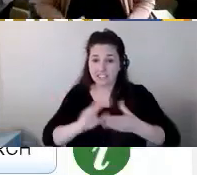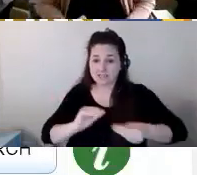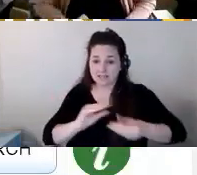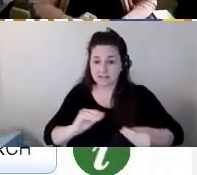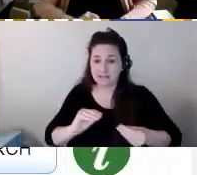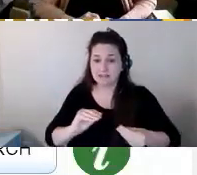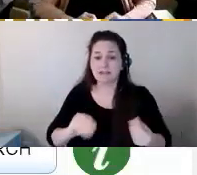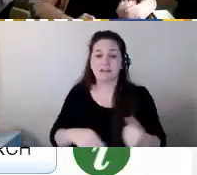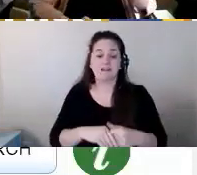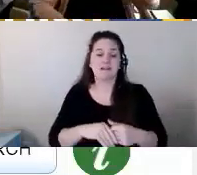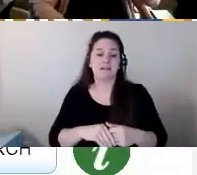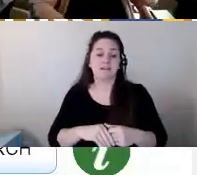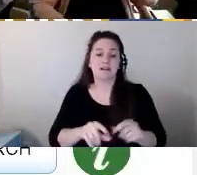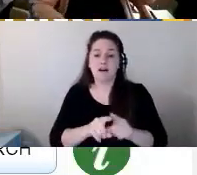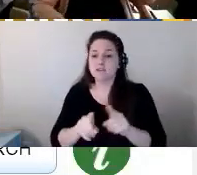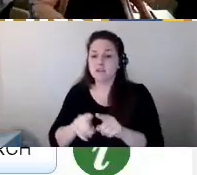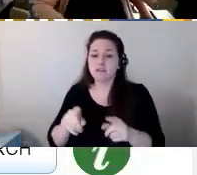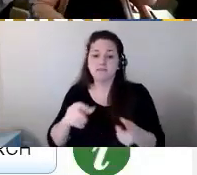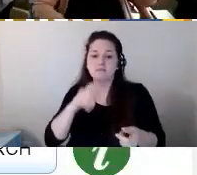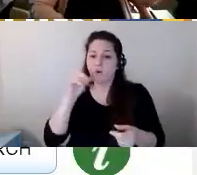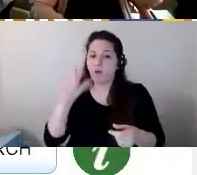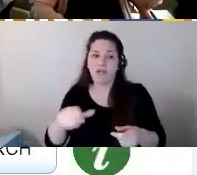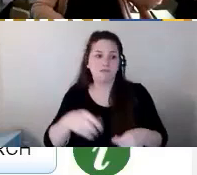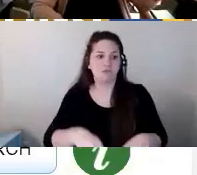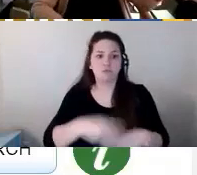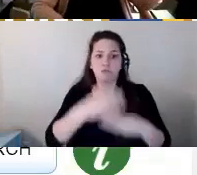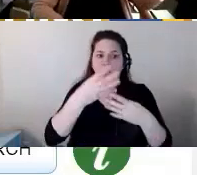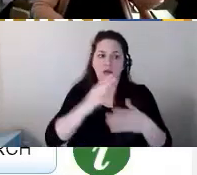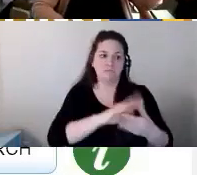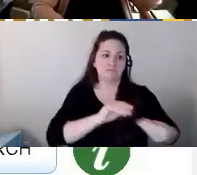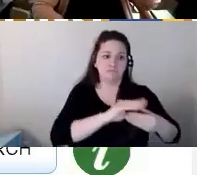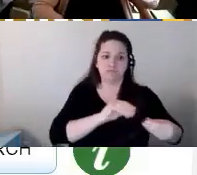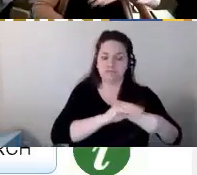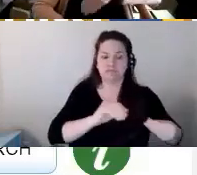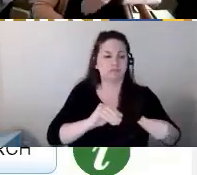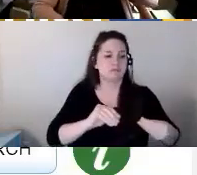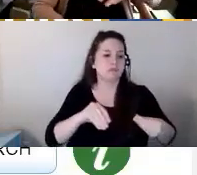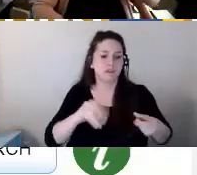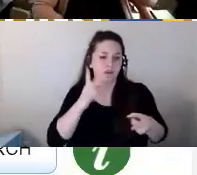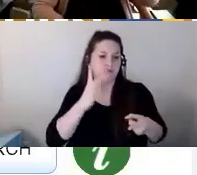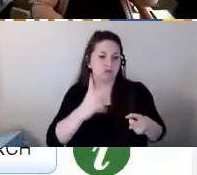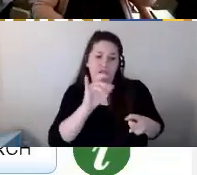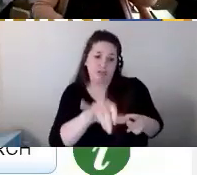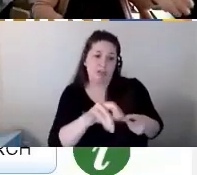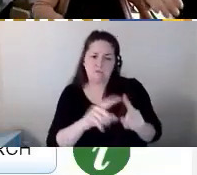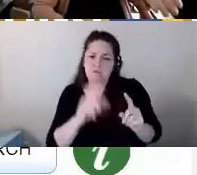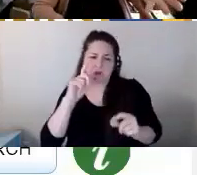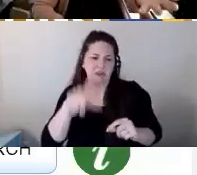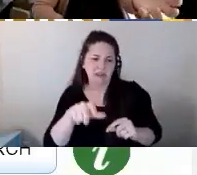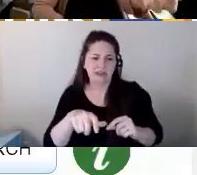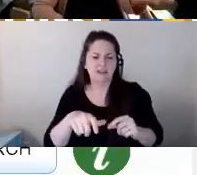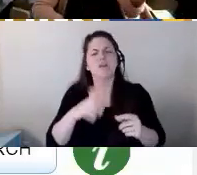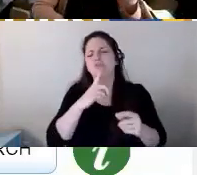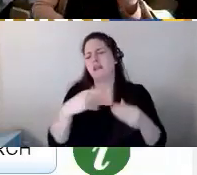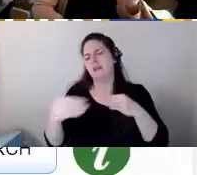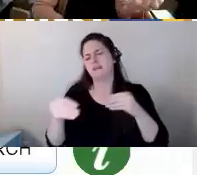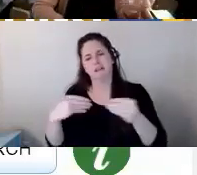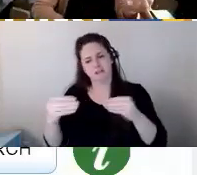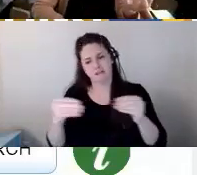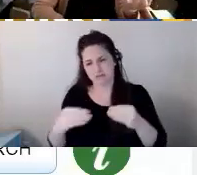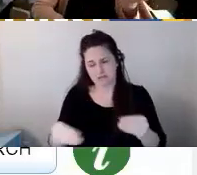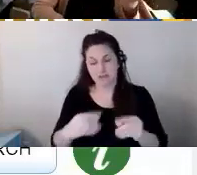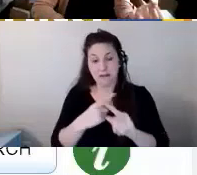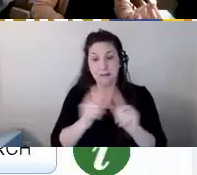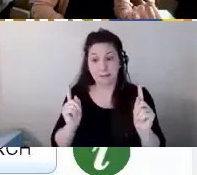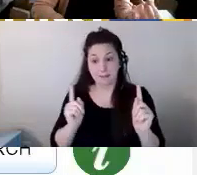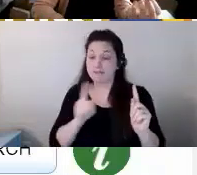without pulling up narration, as you just saw within a slide, or it gives you a great deal of latitude. But this is